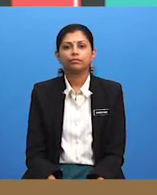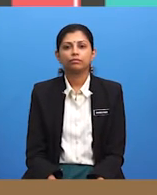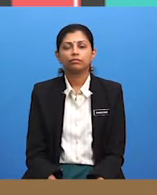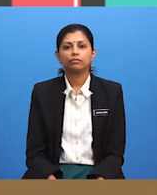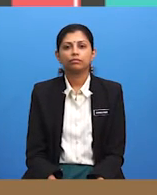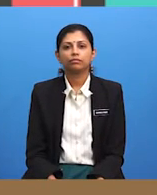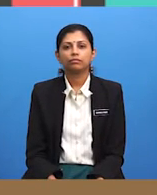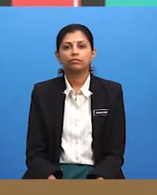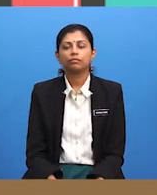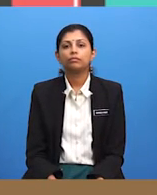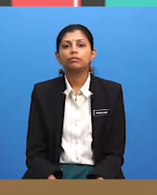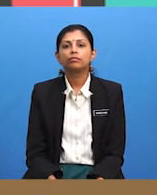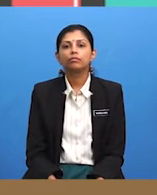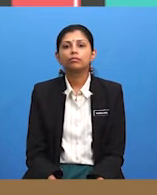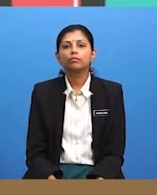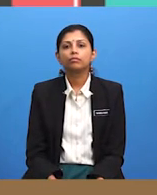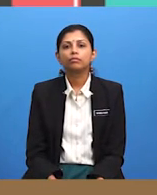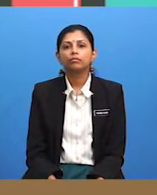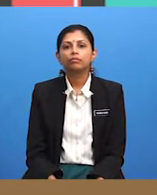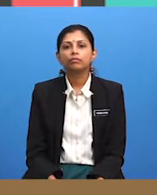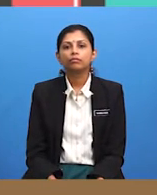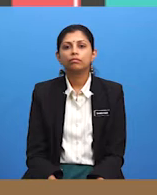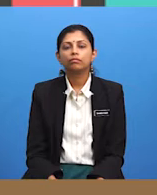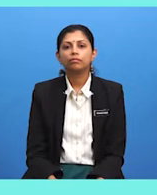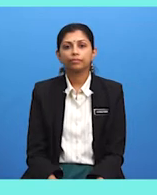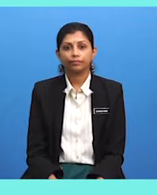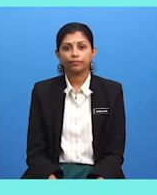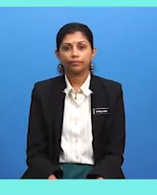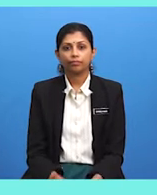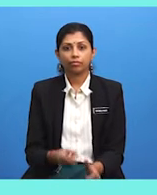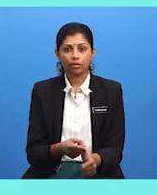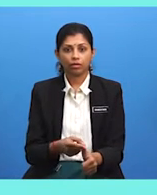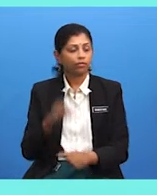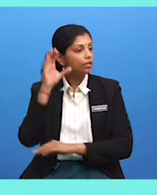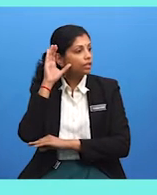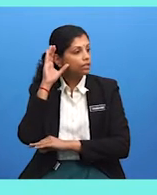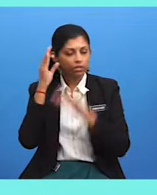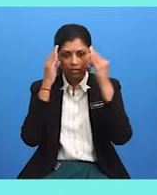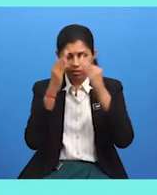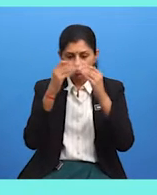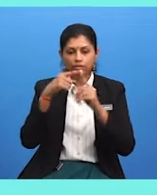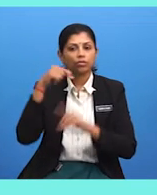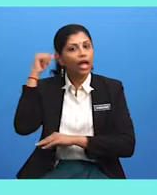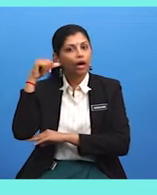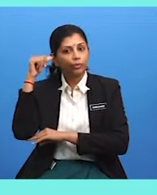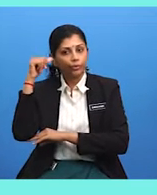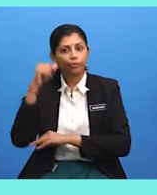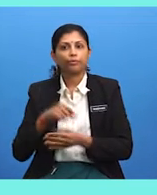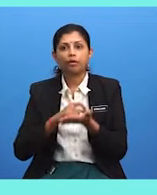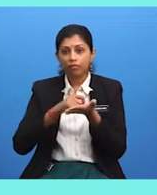remember, you have to sail through nonetheless. First, listen attentively to the audio